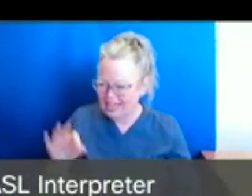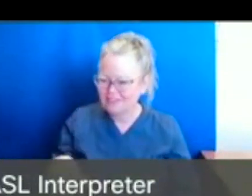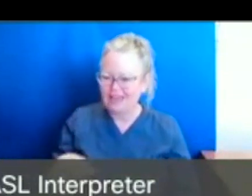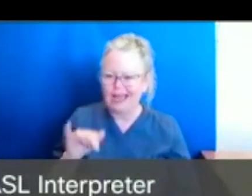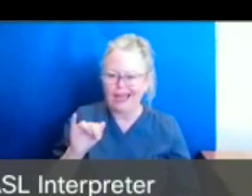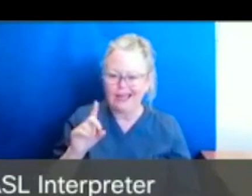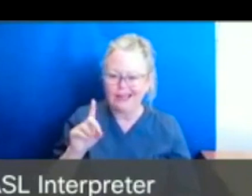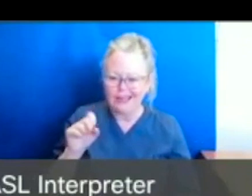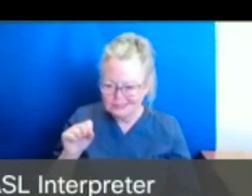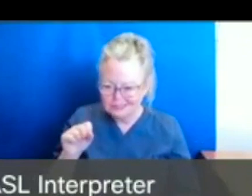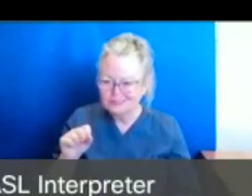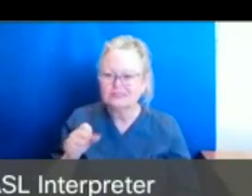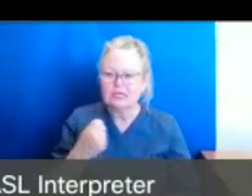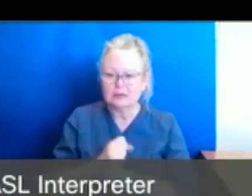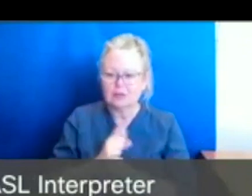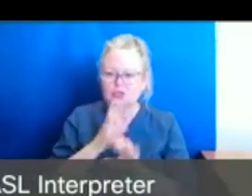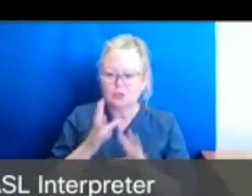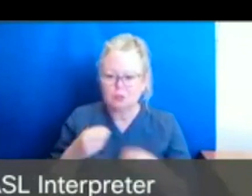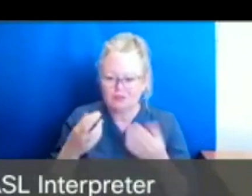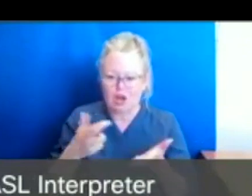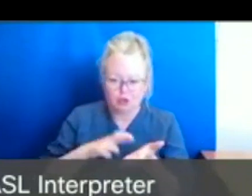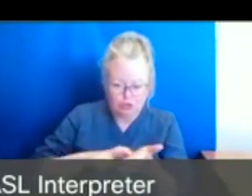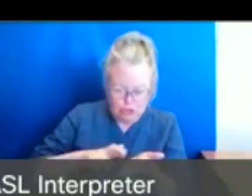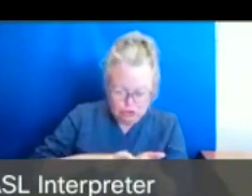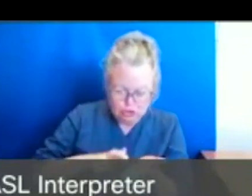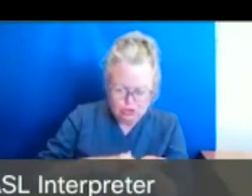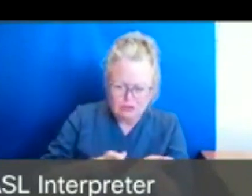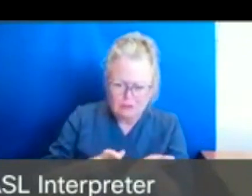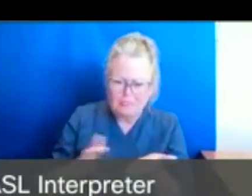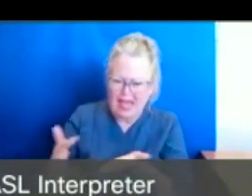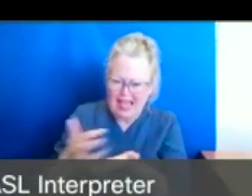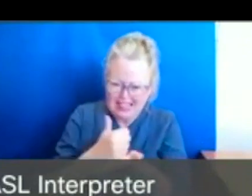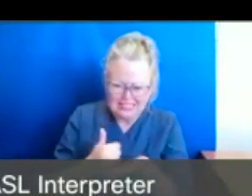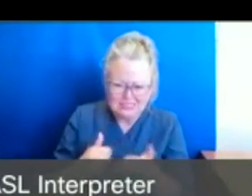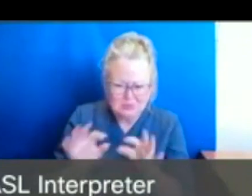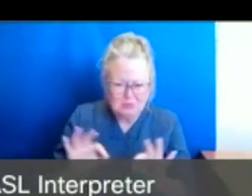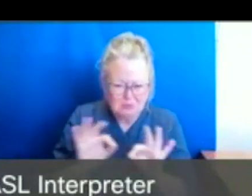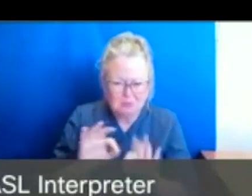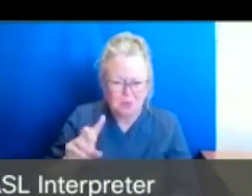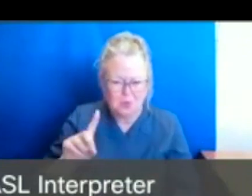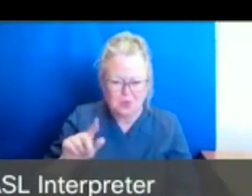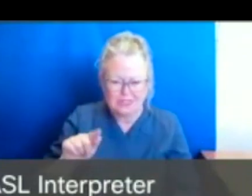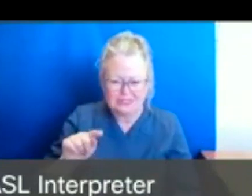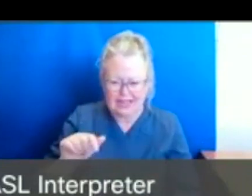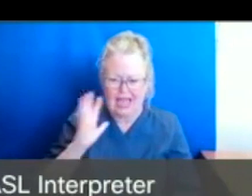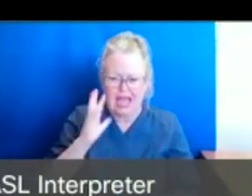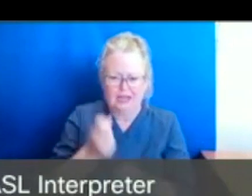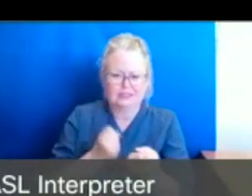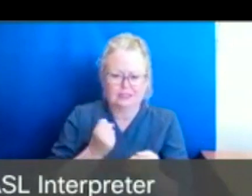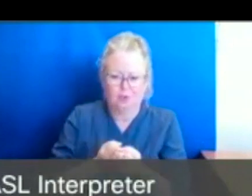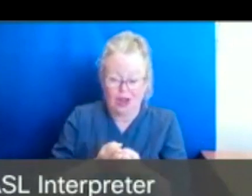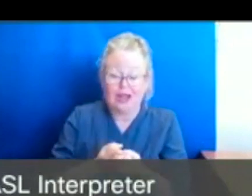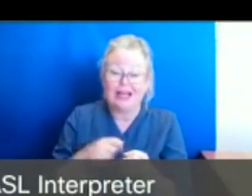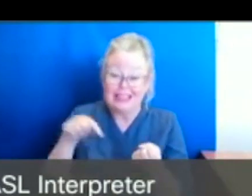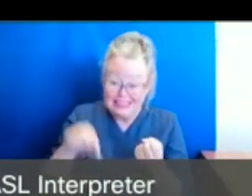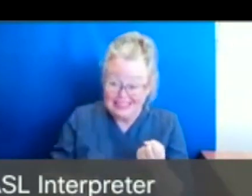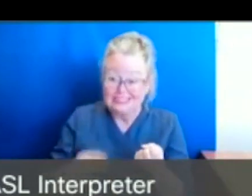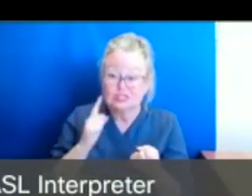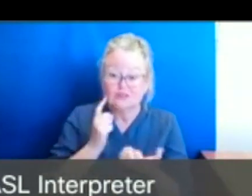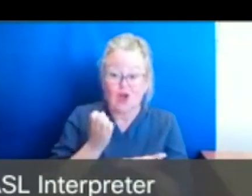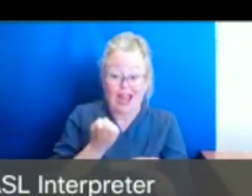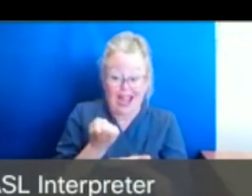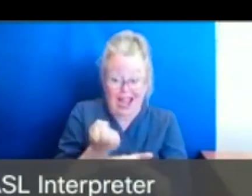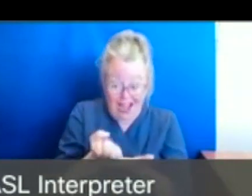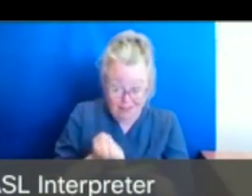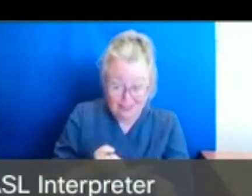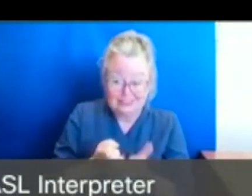education research and the production of important data of value to evidence-based policy making and to the